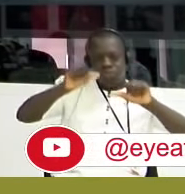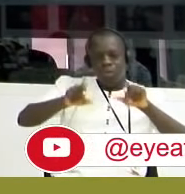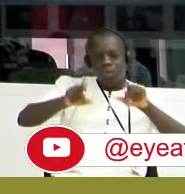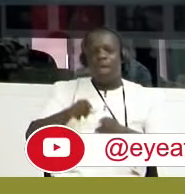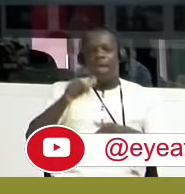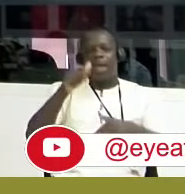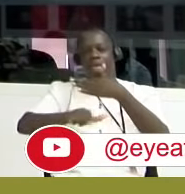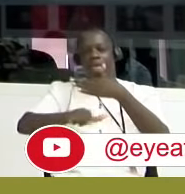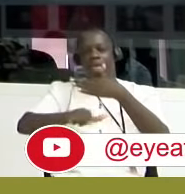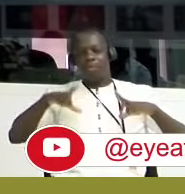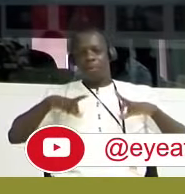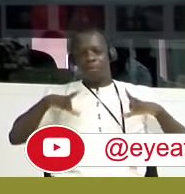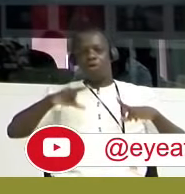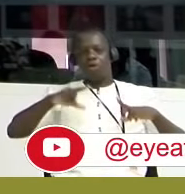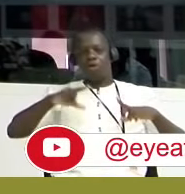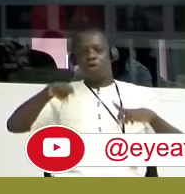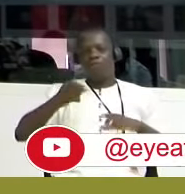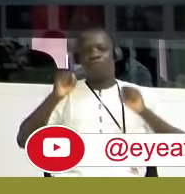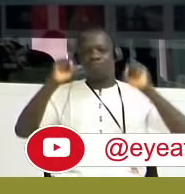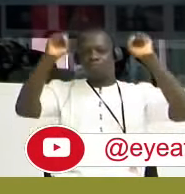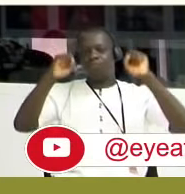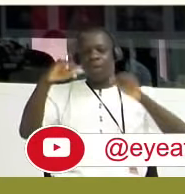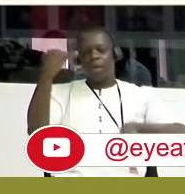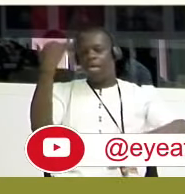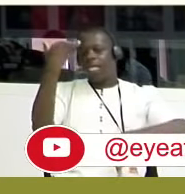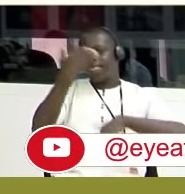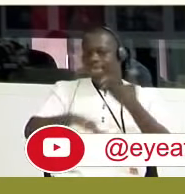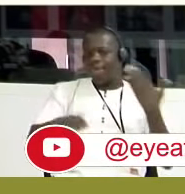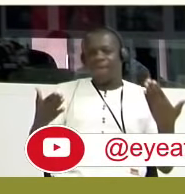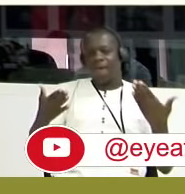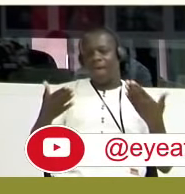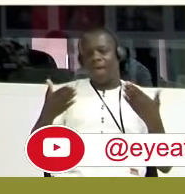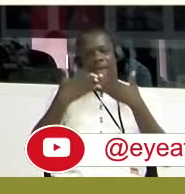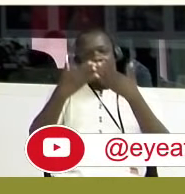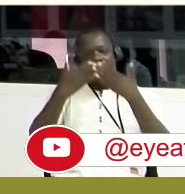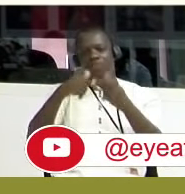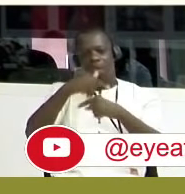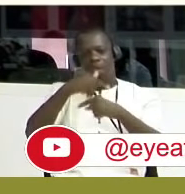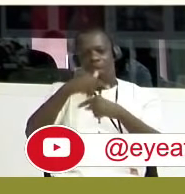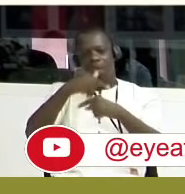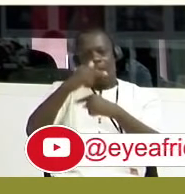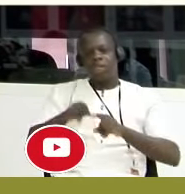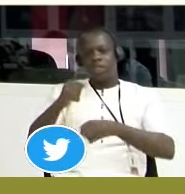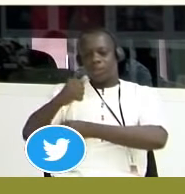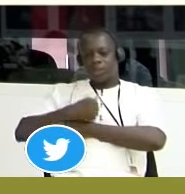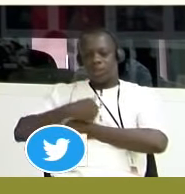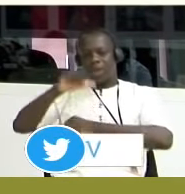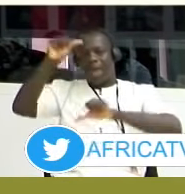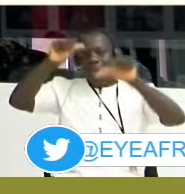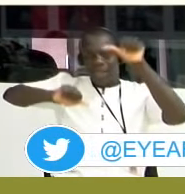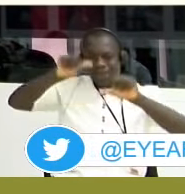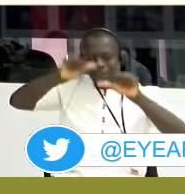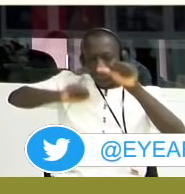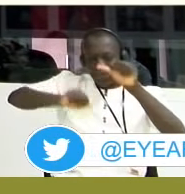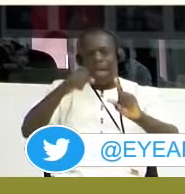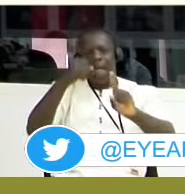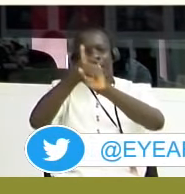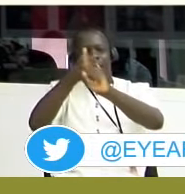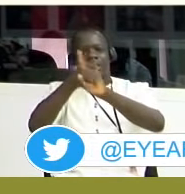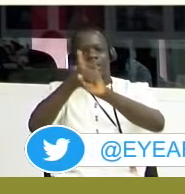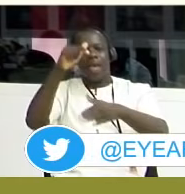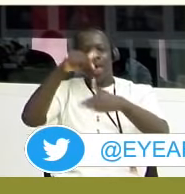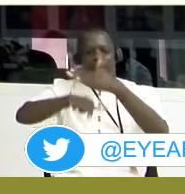any security assessment risk being conducted in prelude to the demonstration. Would that